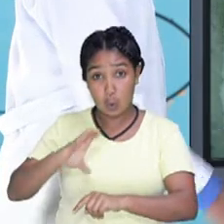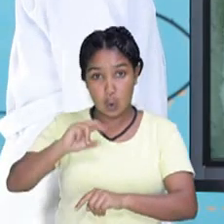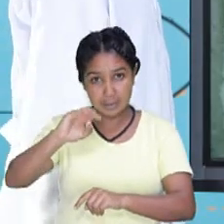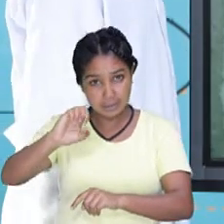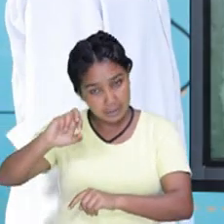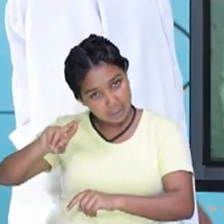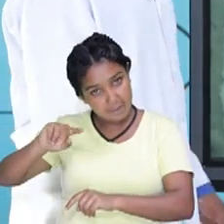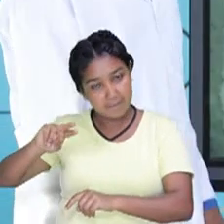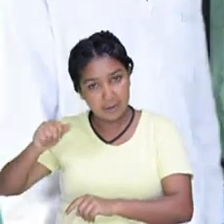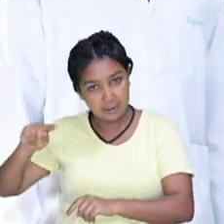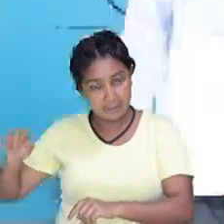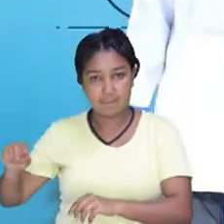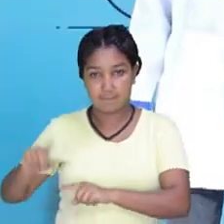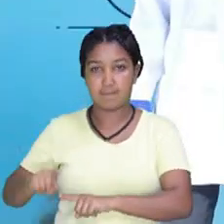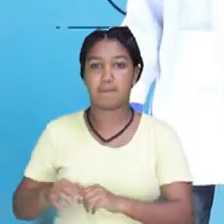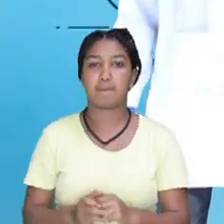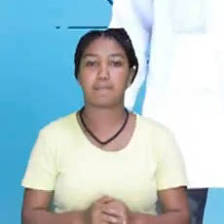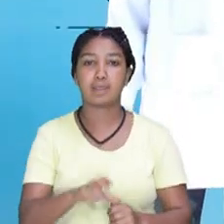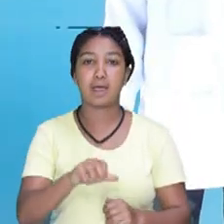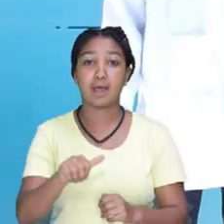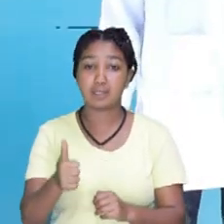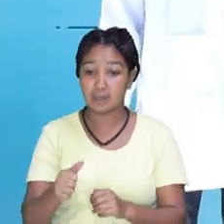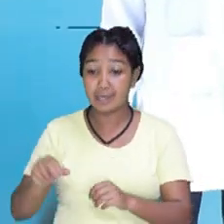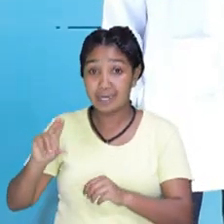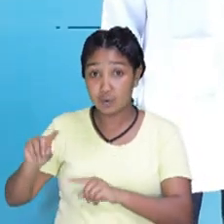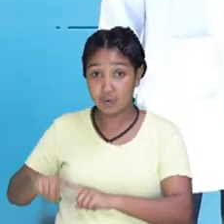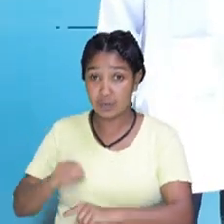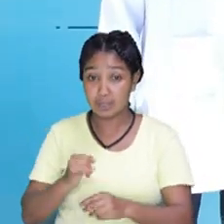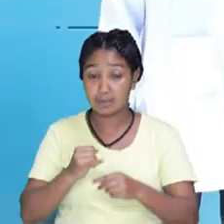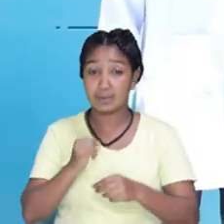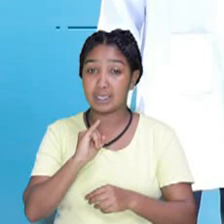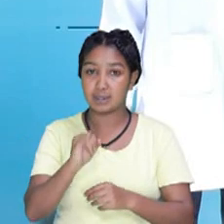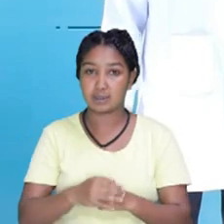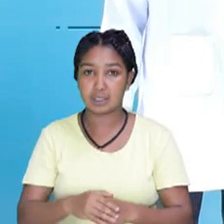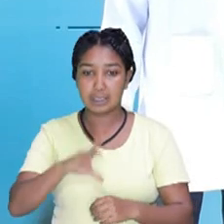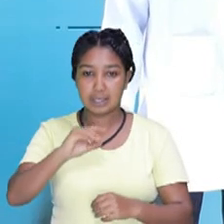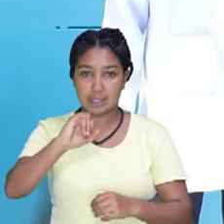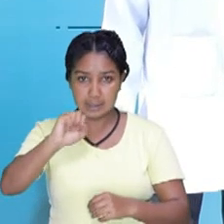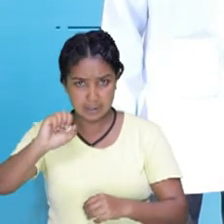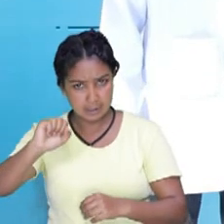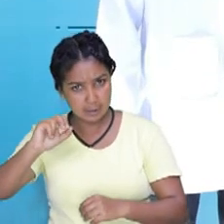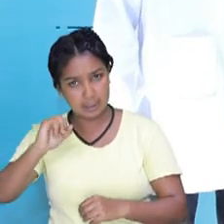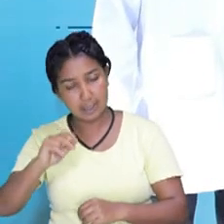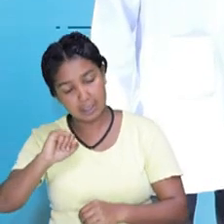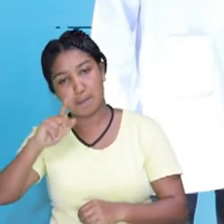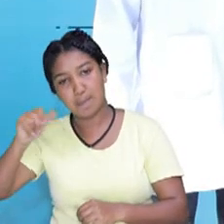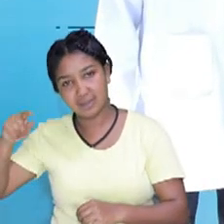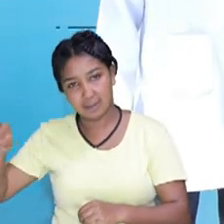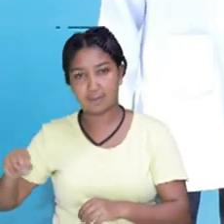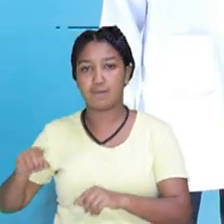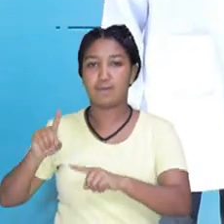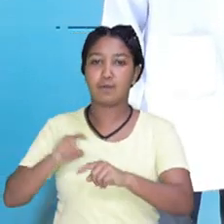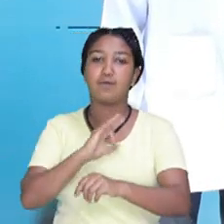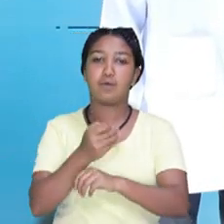and non-conservative force. The other name for non-conservative force is dissipative force. So what does it